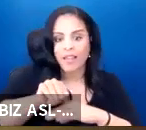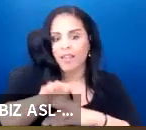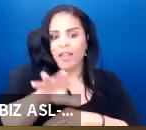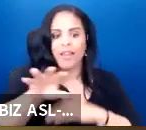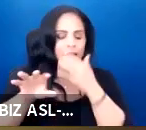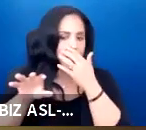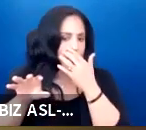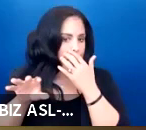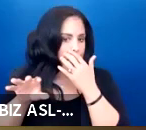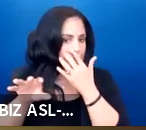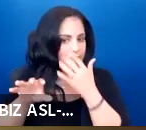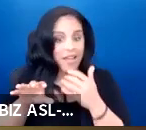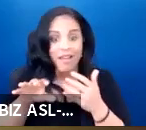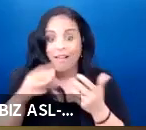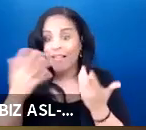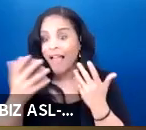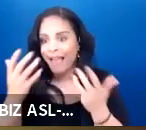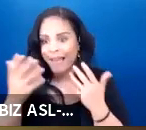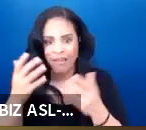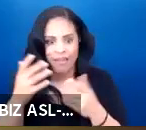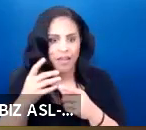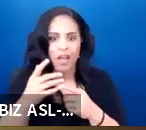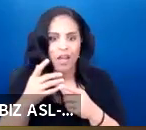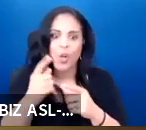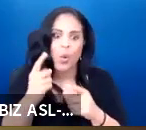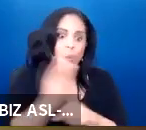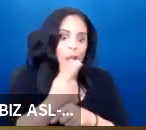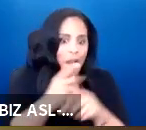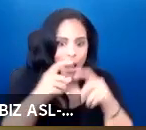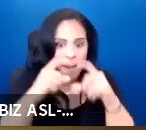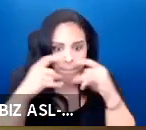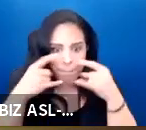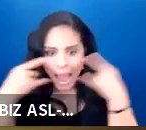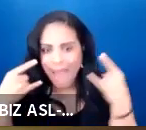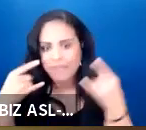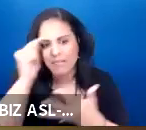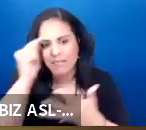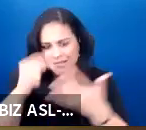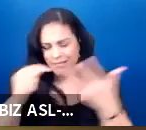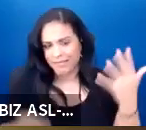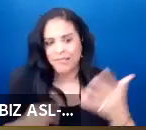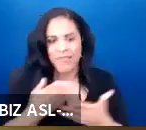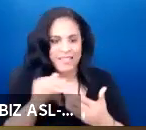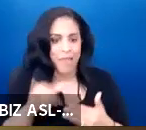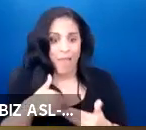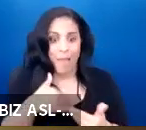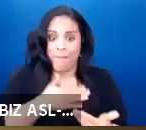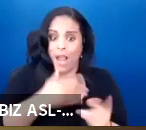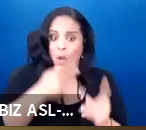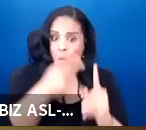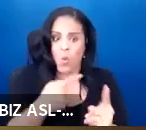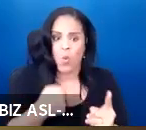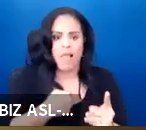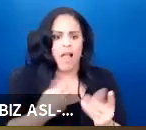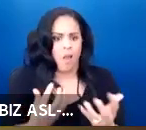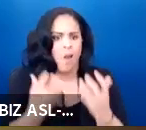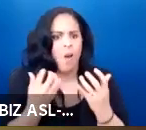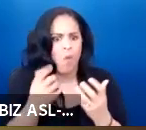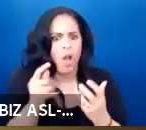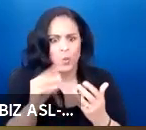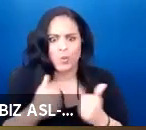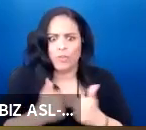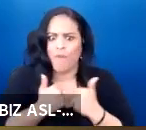know, like wearing a mask, a lot of tests. I mean, that's my goals. I want to